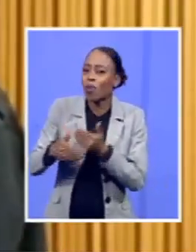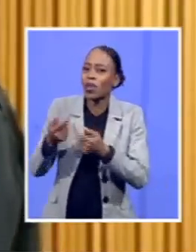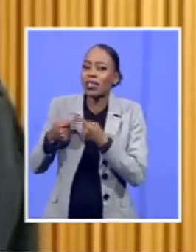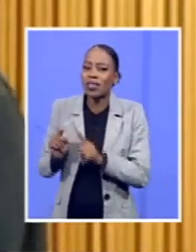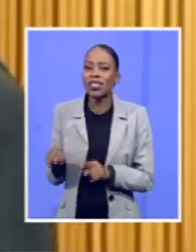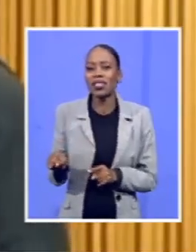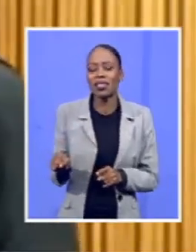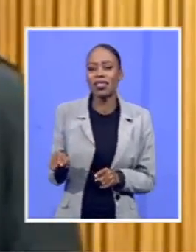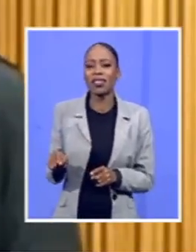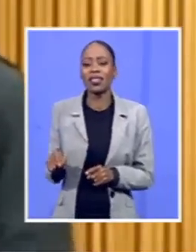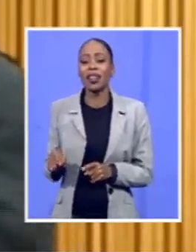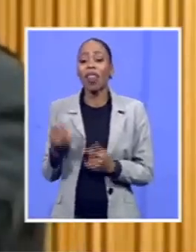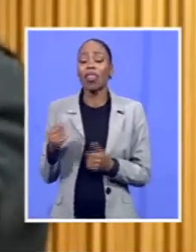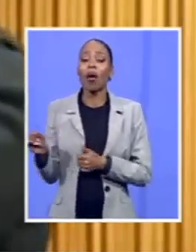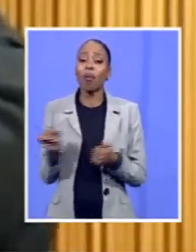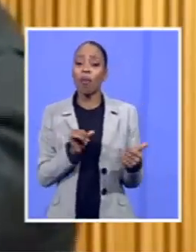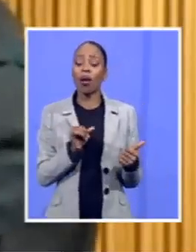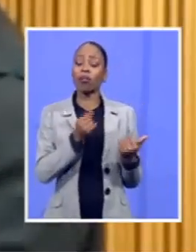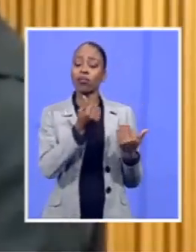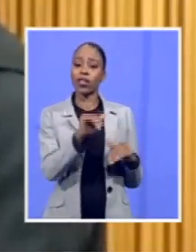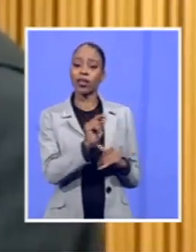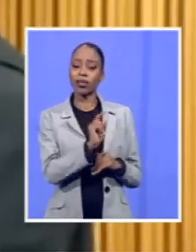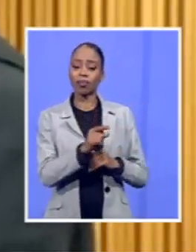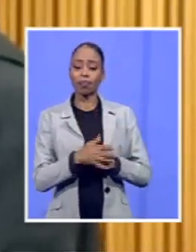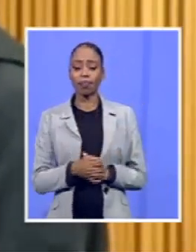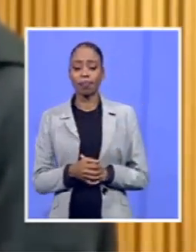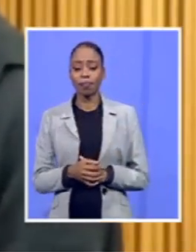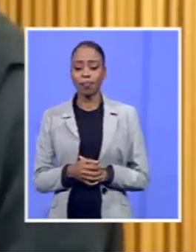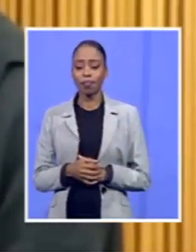proceedings. Now let's go to the section.